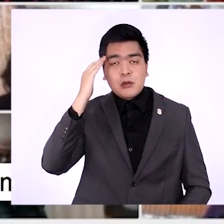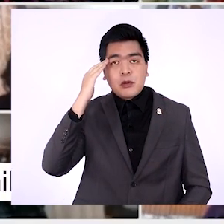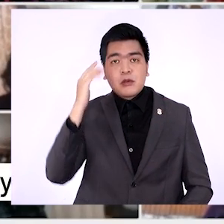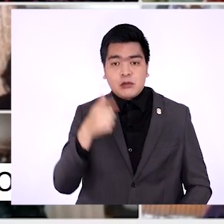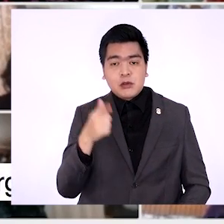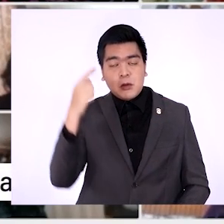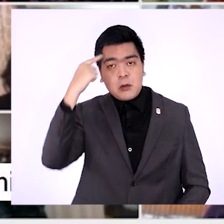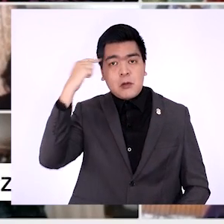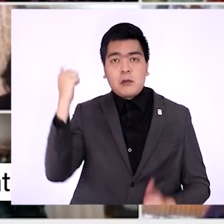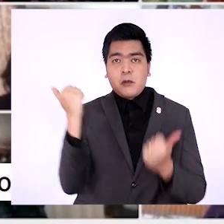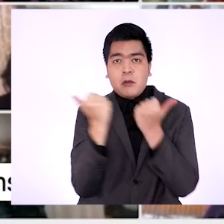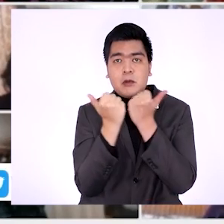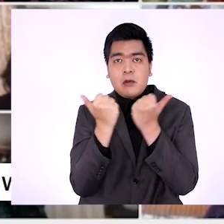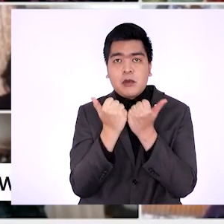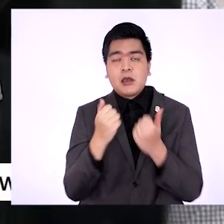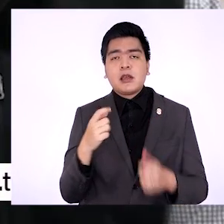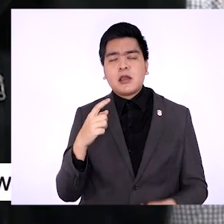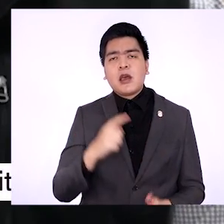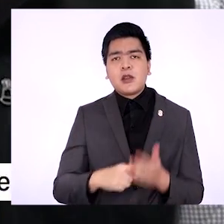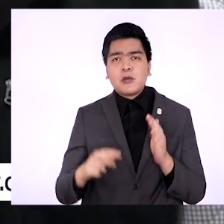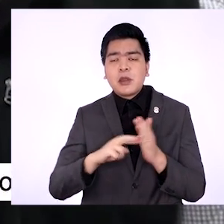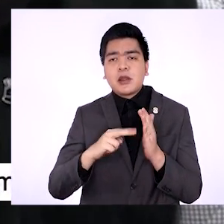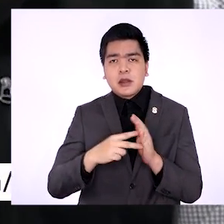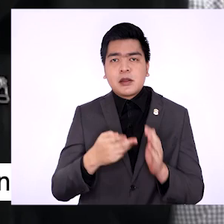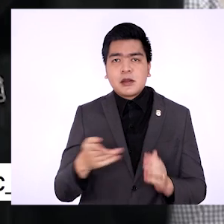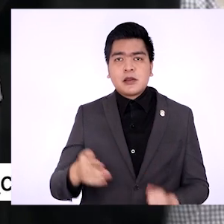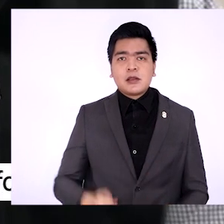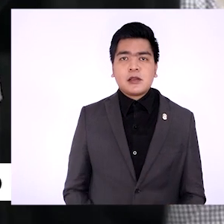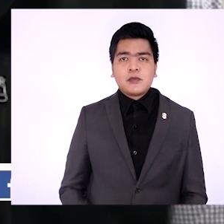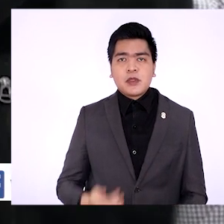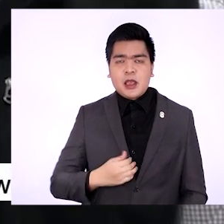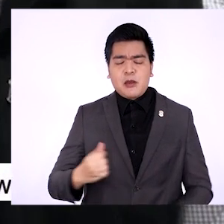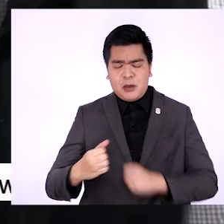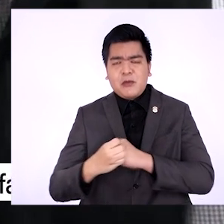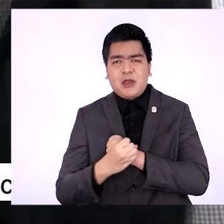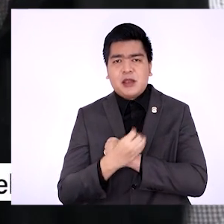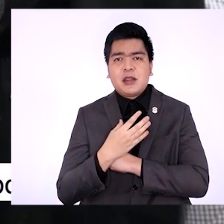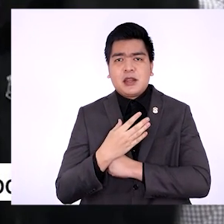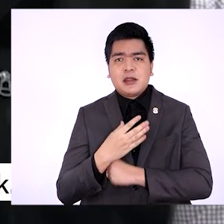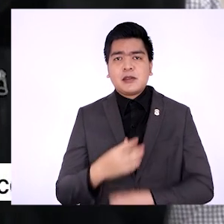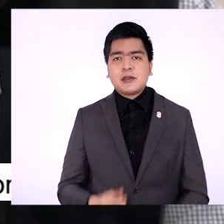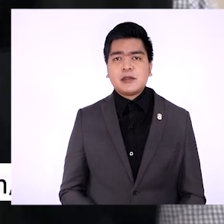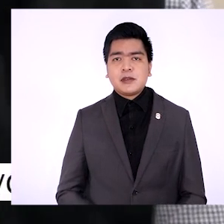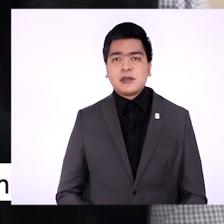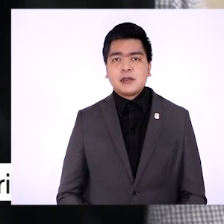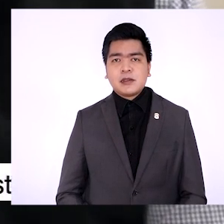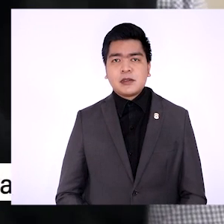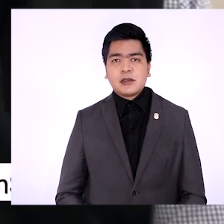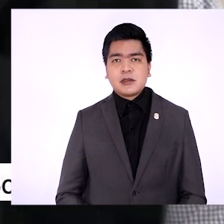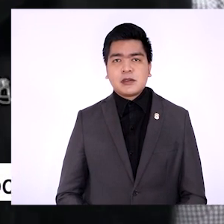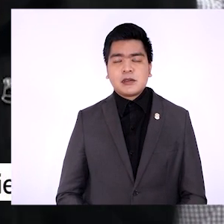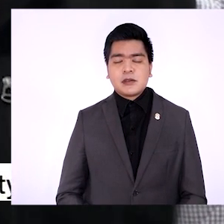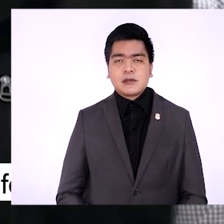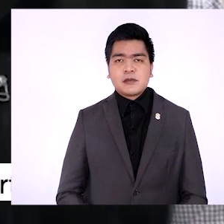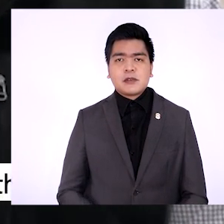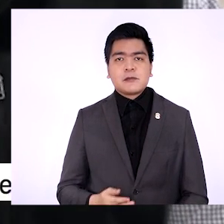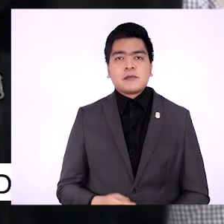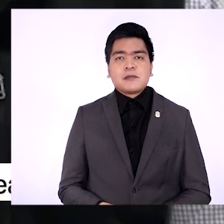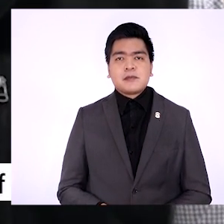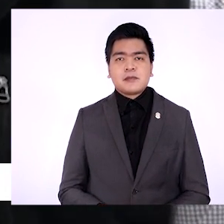autism and what that means. So many people are affected by it. Something like 1 in 68 are